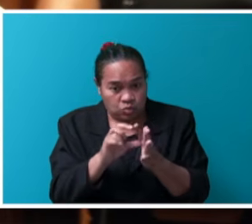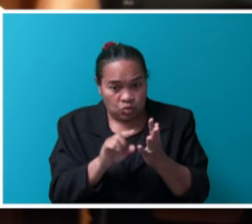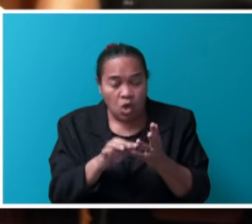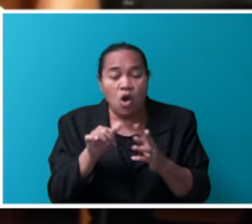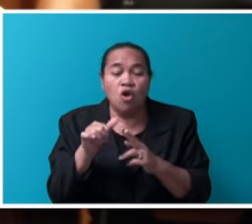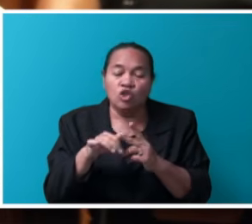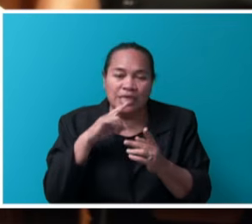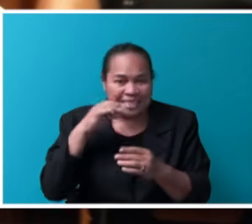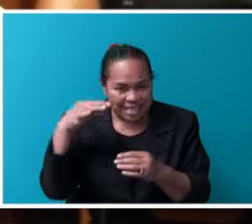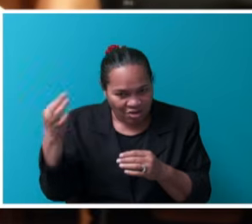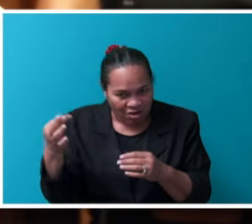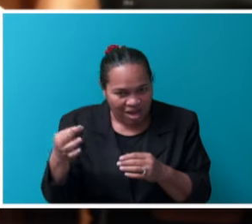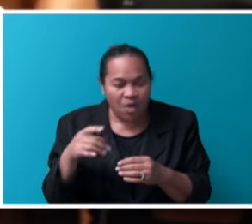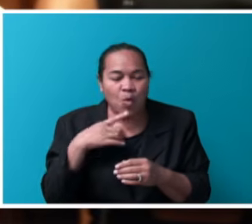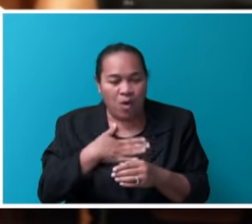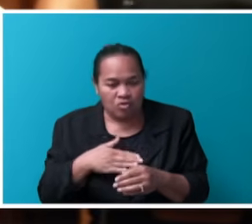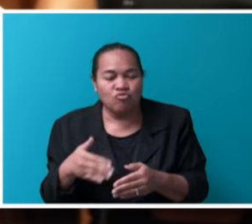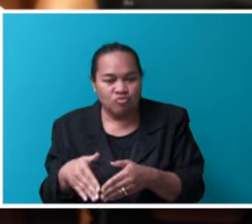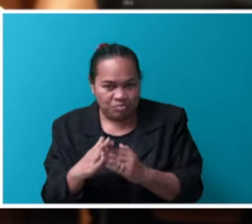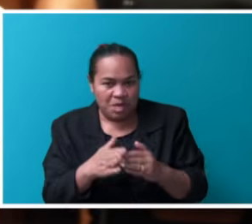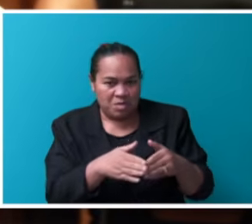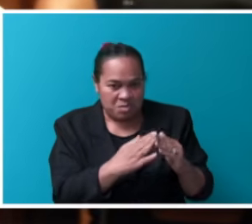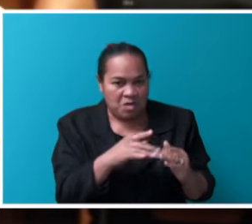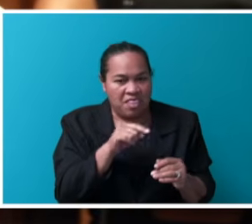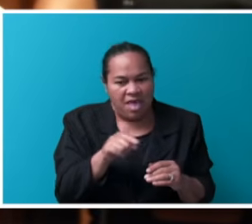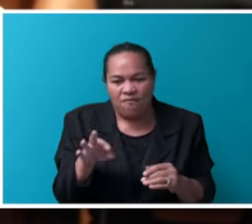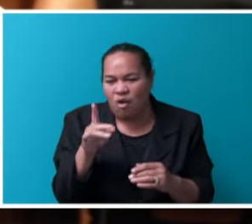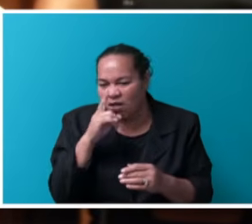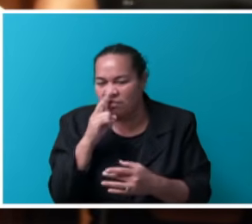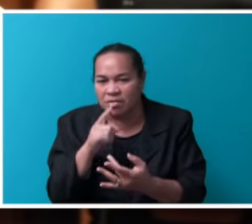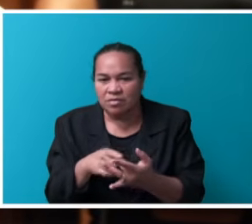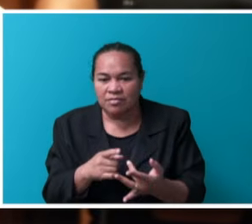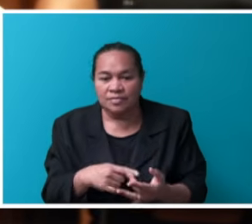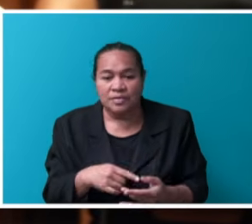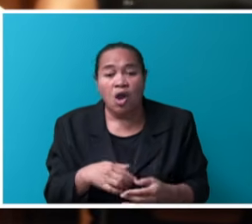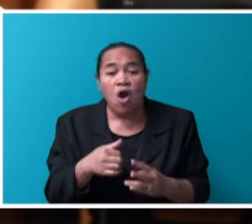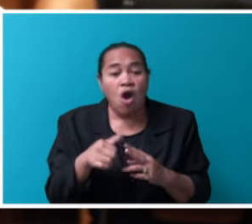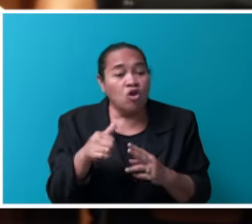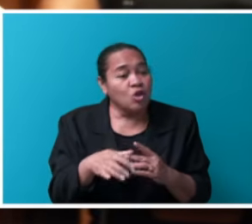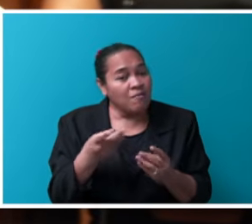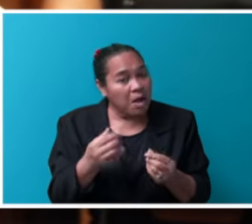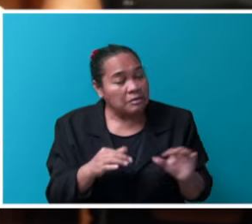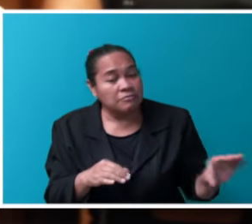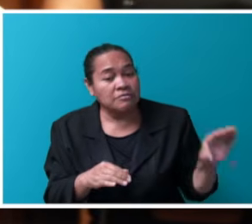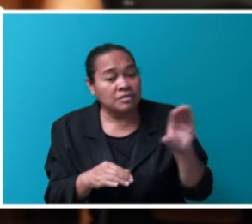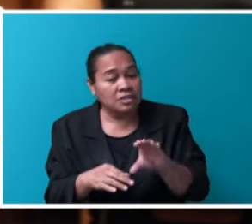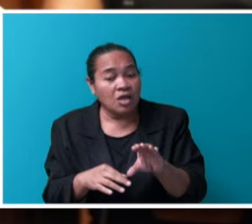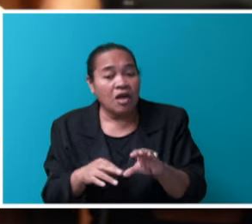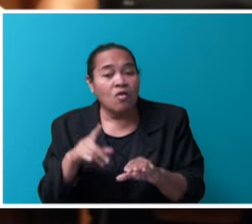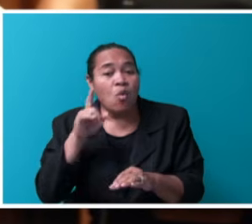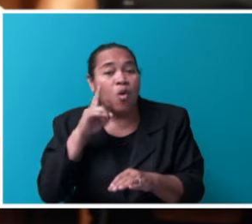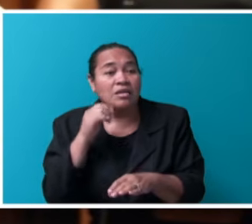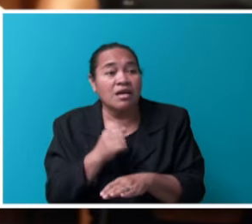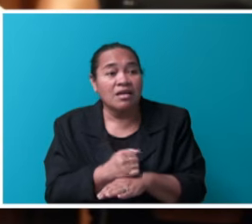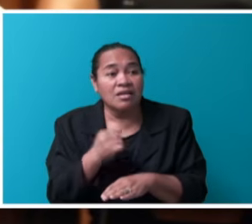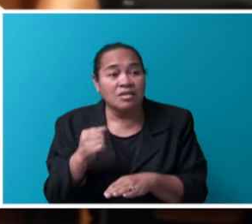Singatoka. Furthermore, water source improvement works have been allocated as well to improve water supply services with the